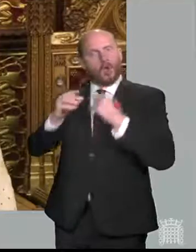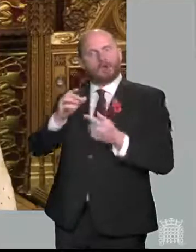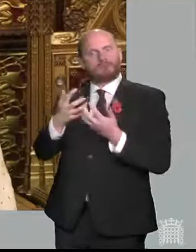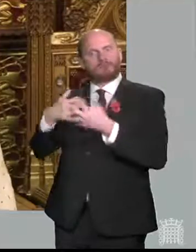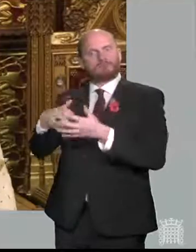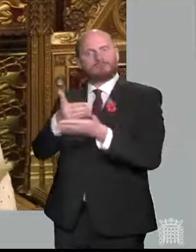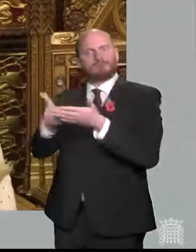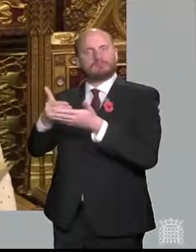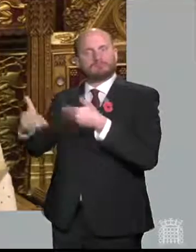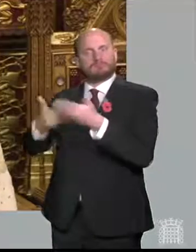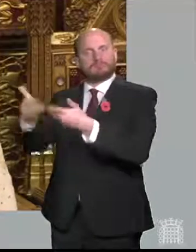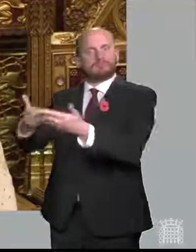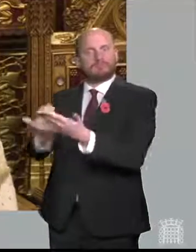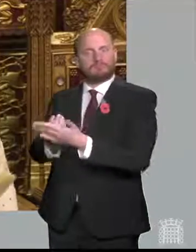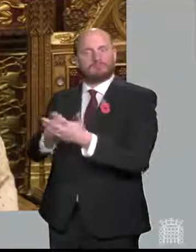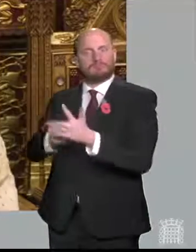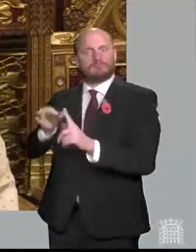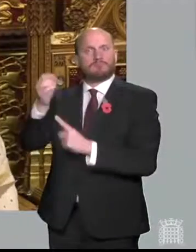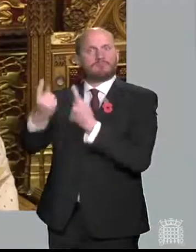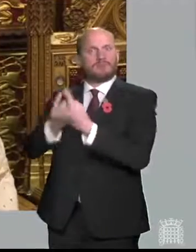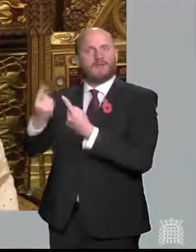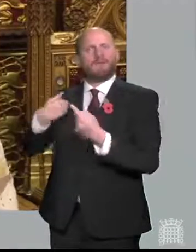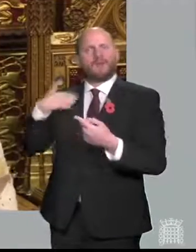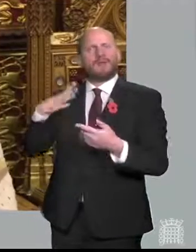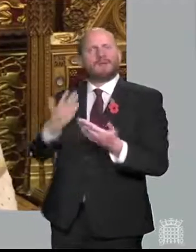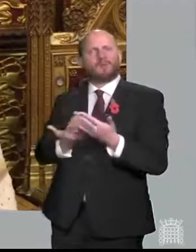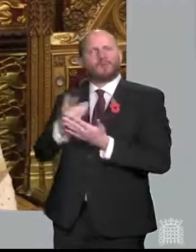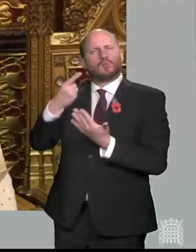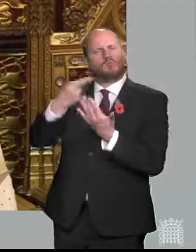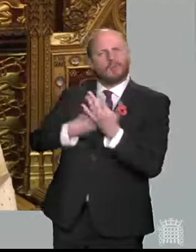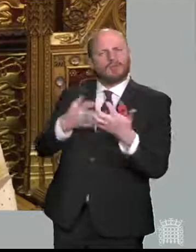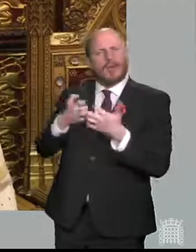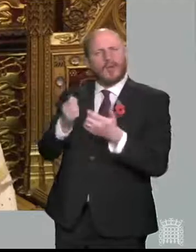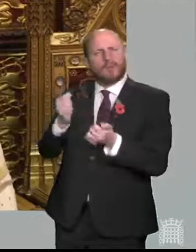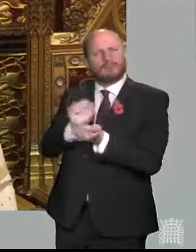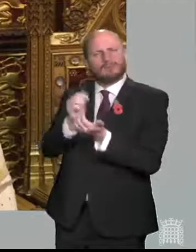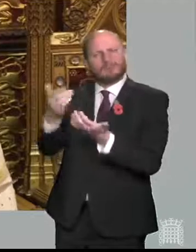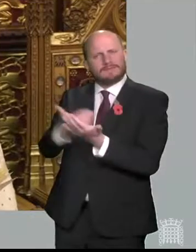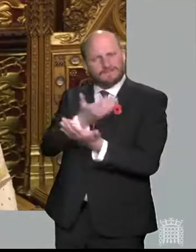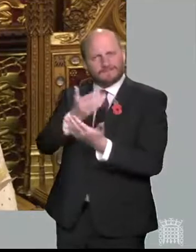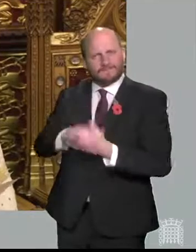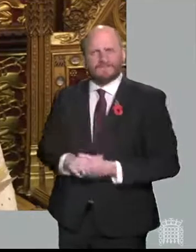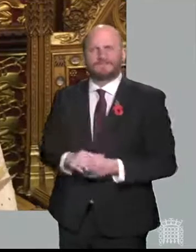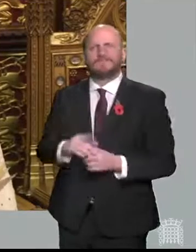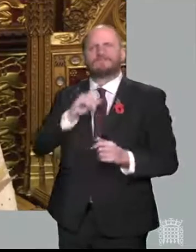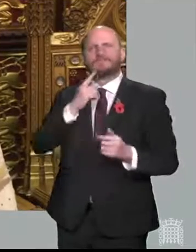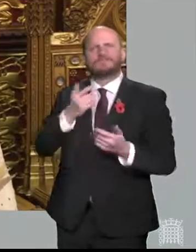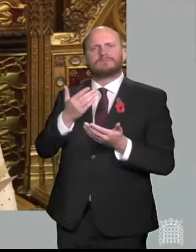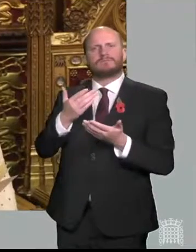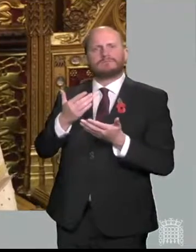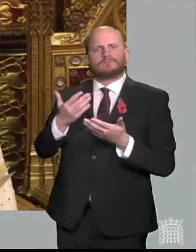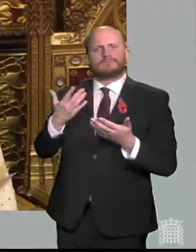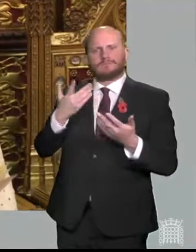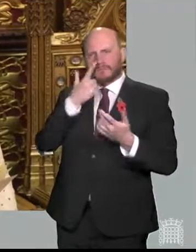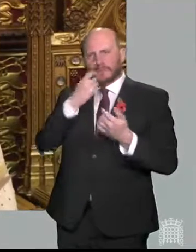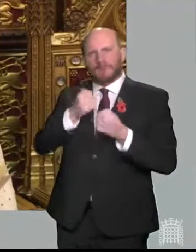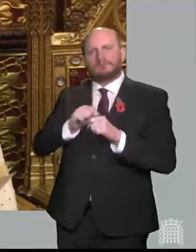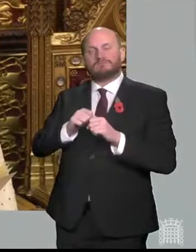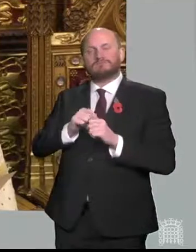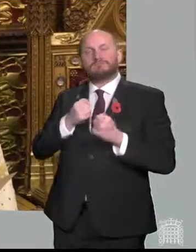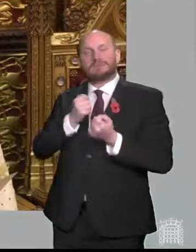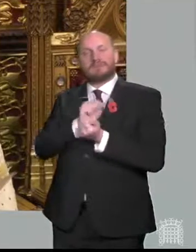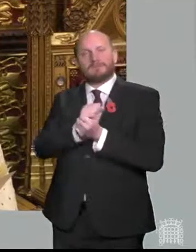Legislation will be brought forward to support the creative industries and protect public interest journalism.